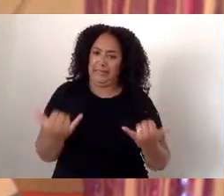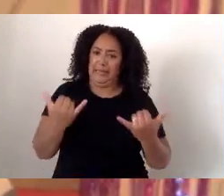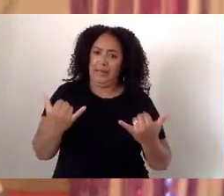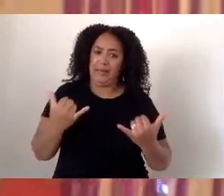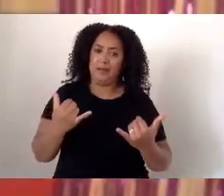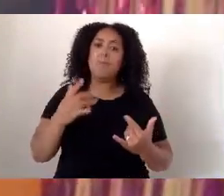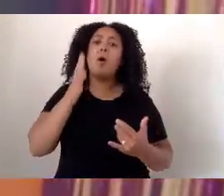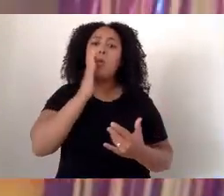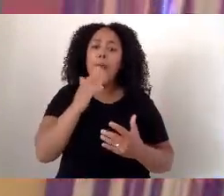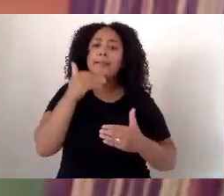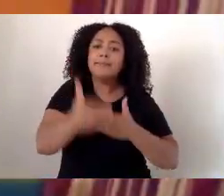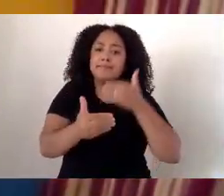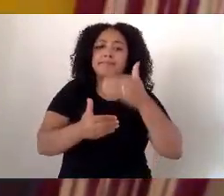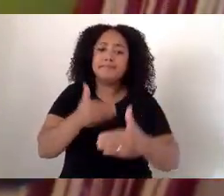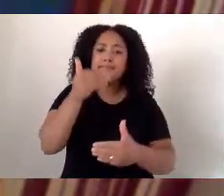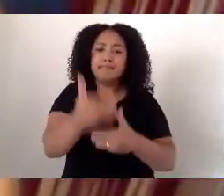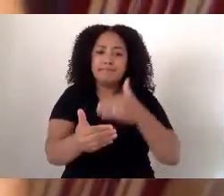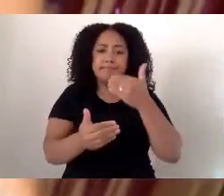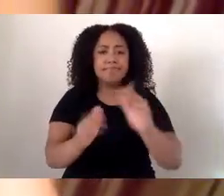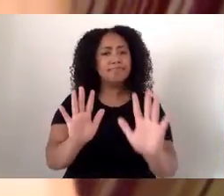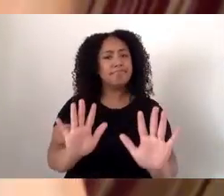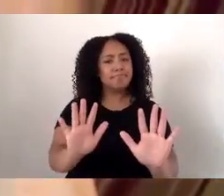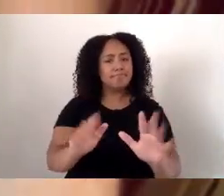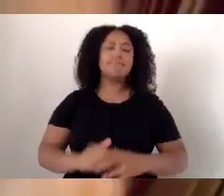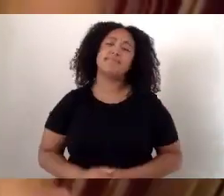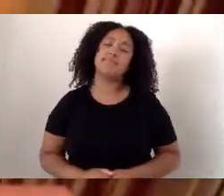get started.